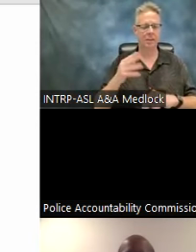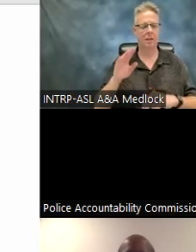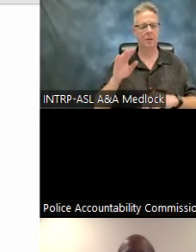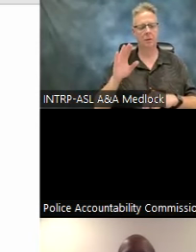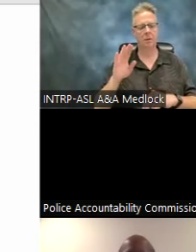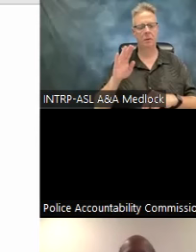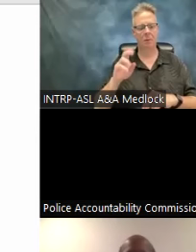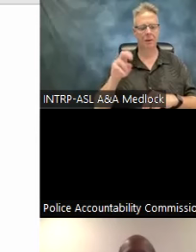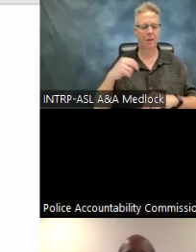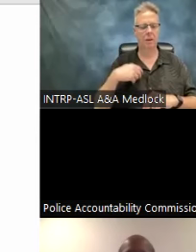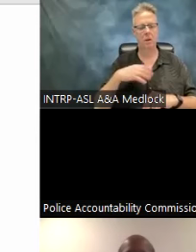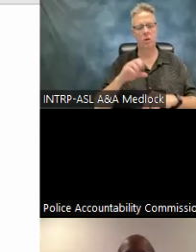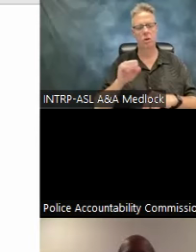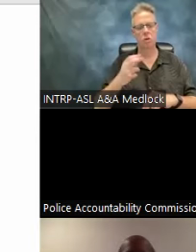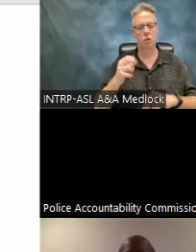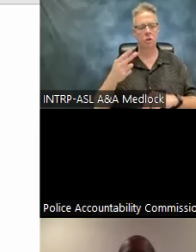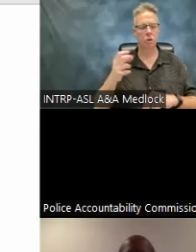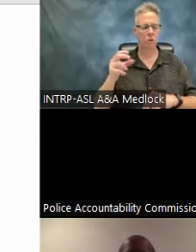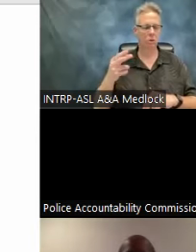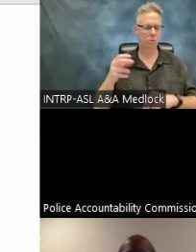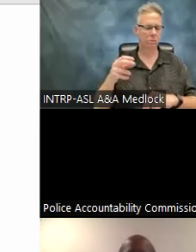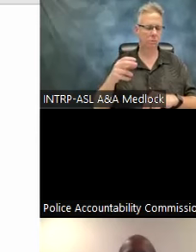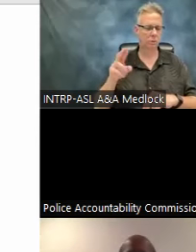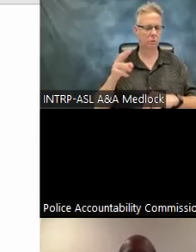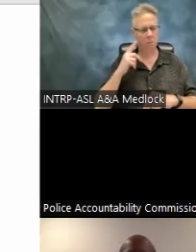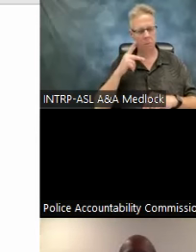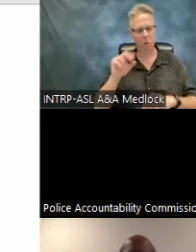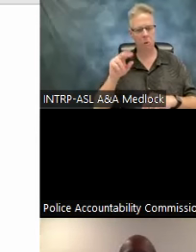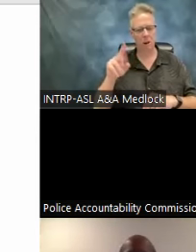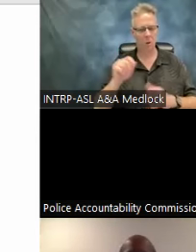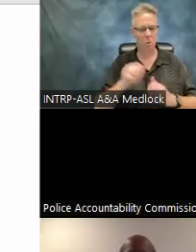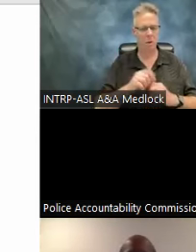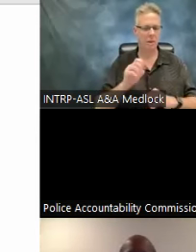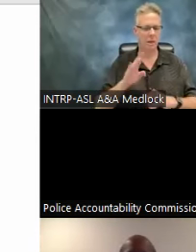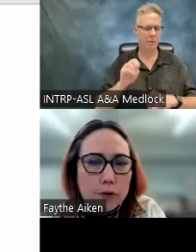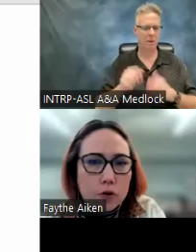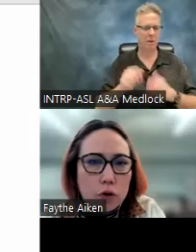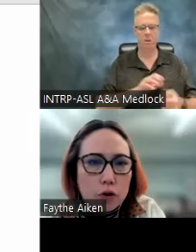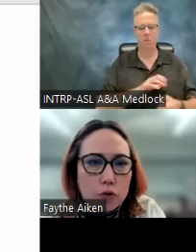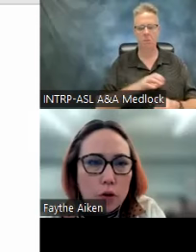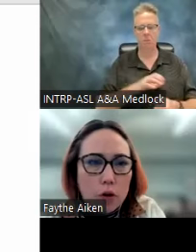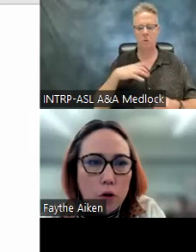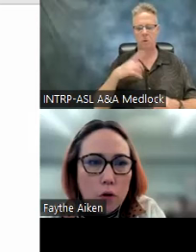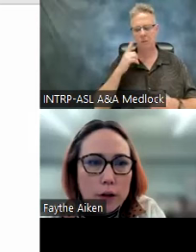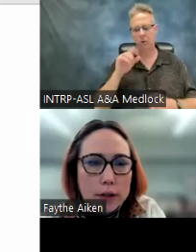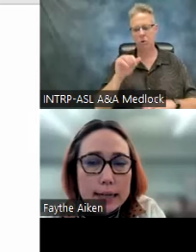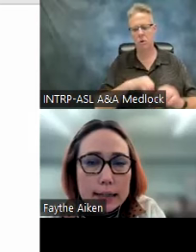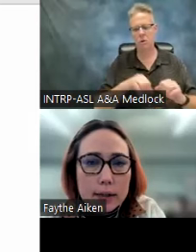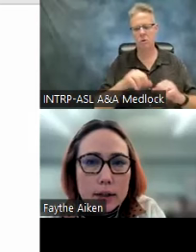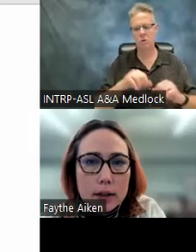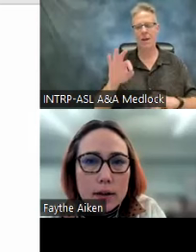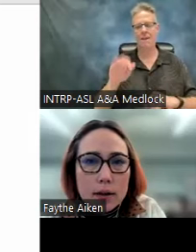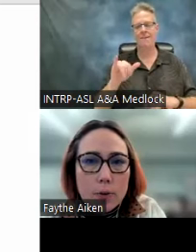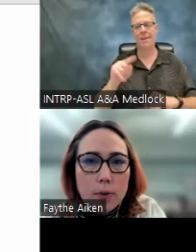pronouns. I've been a co-chair along with Debbie Iona on the subcommittee of structural